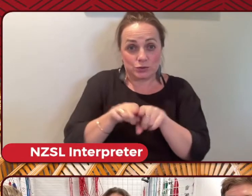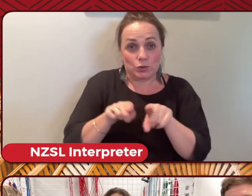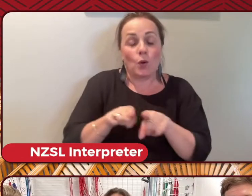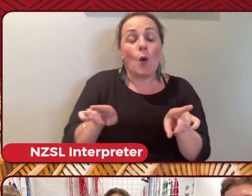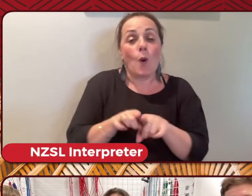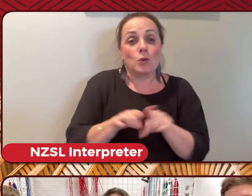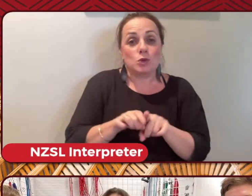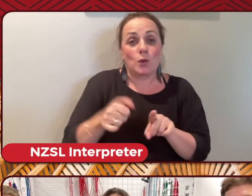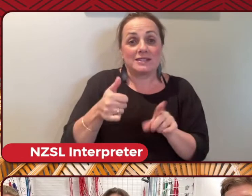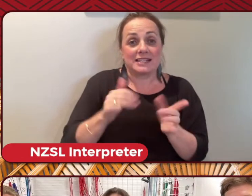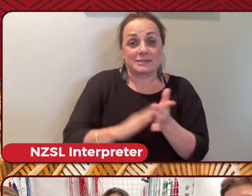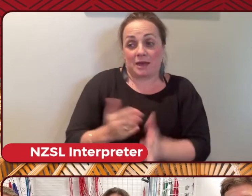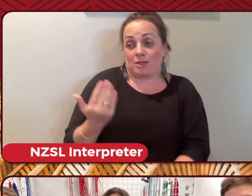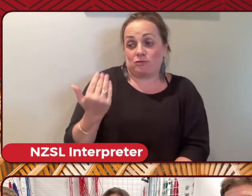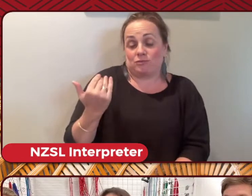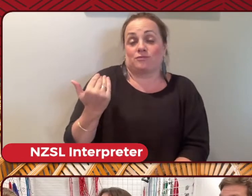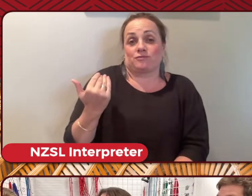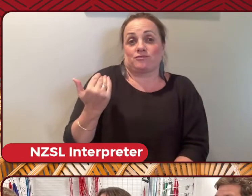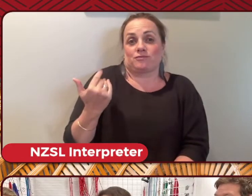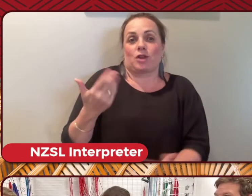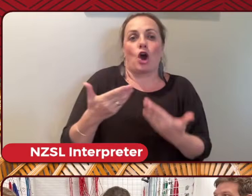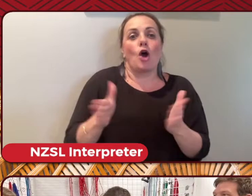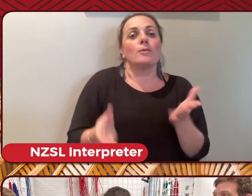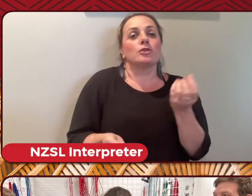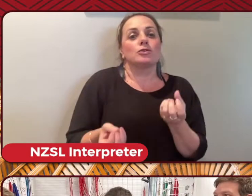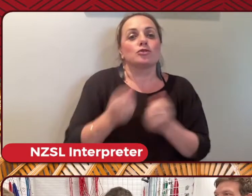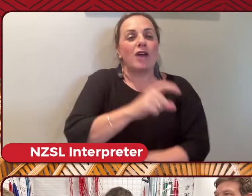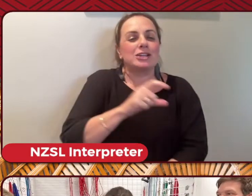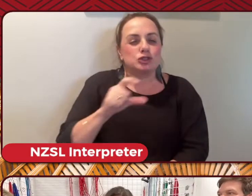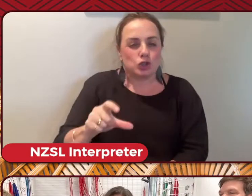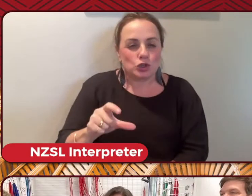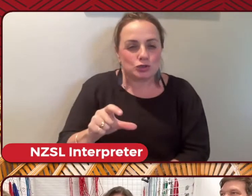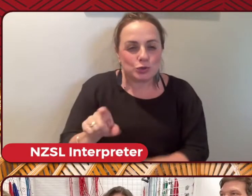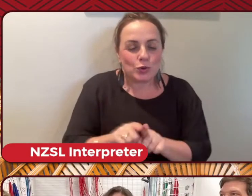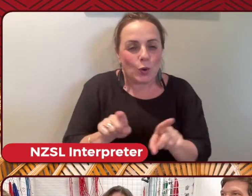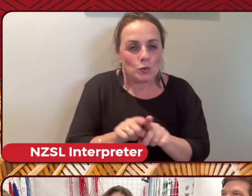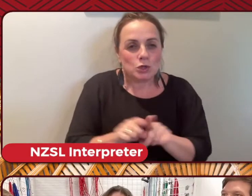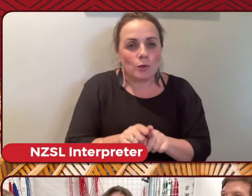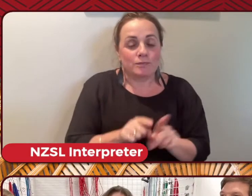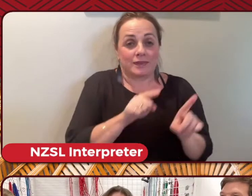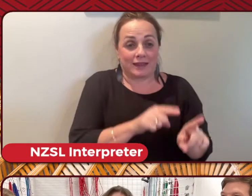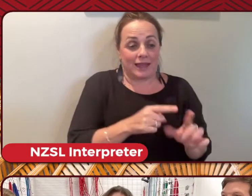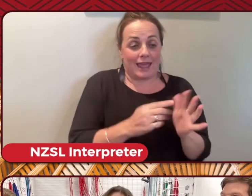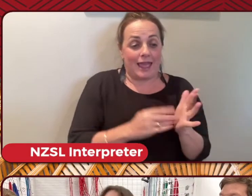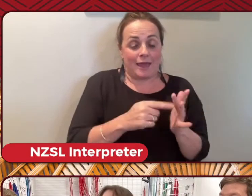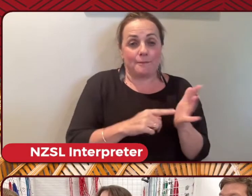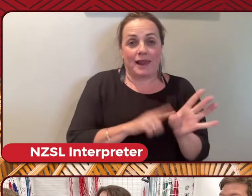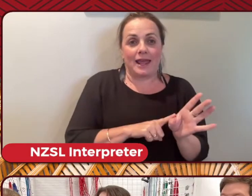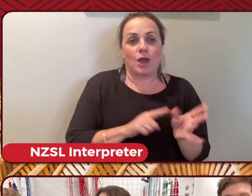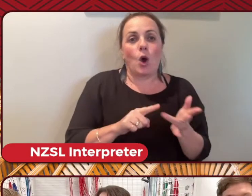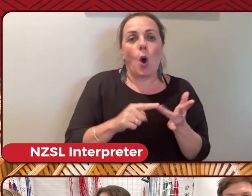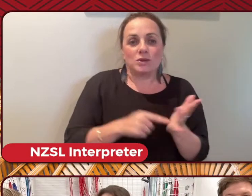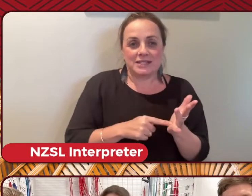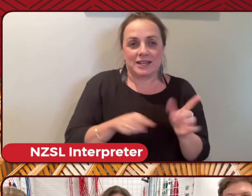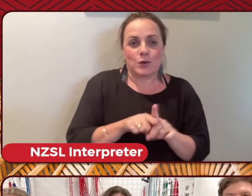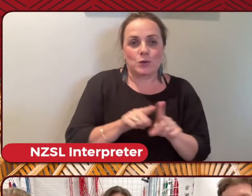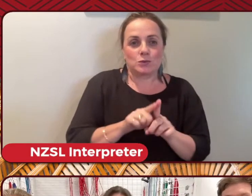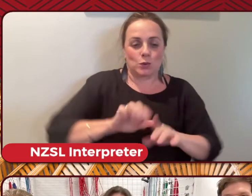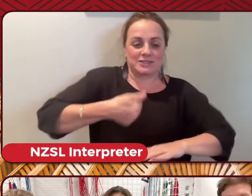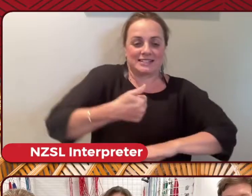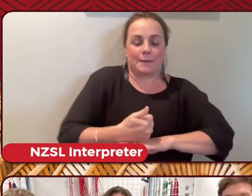clinic. I'm Emily. I'm an occupational therapist and also founder of Centre of Movement.